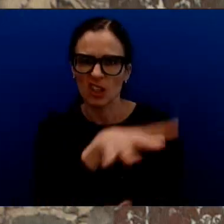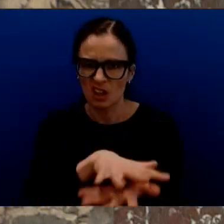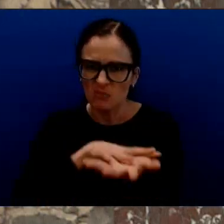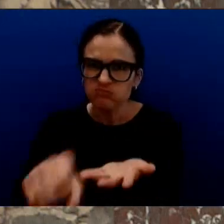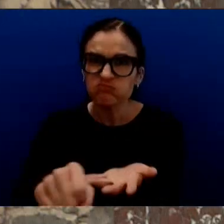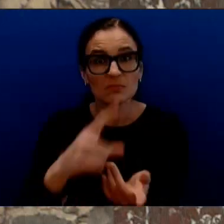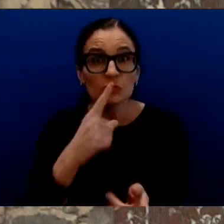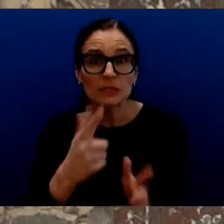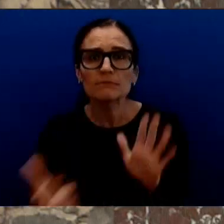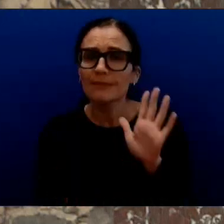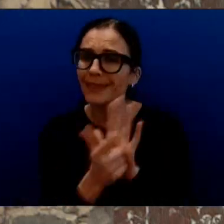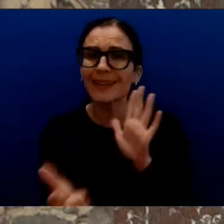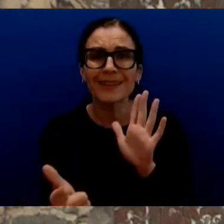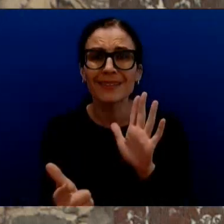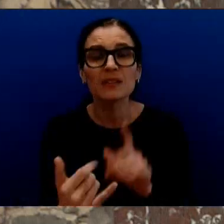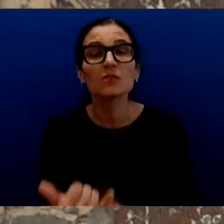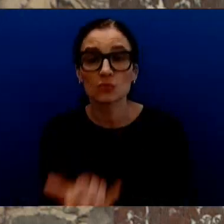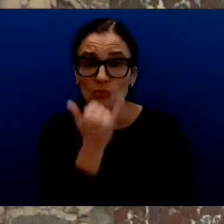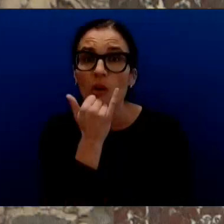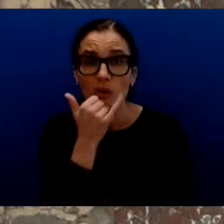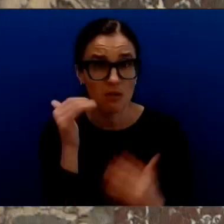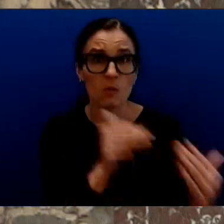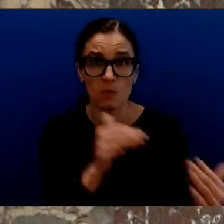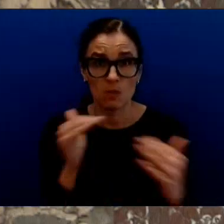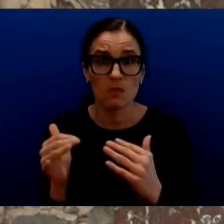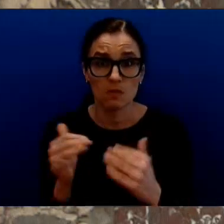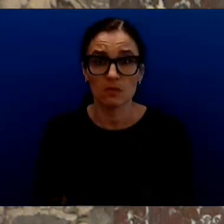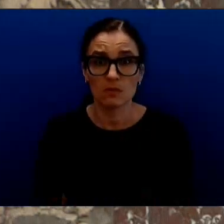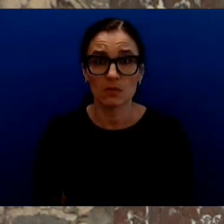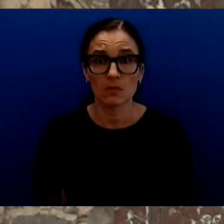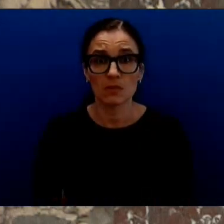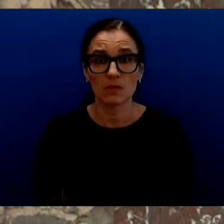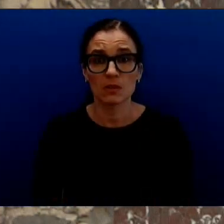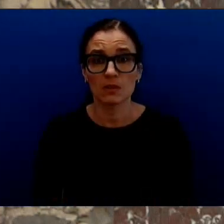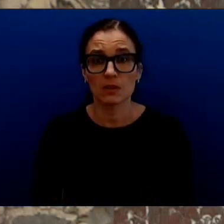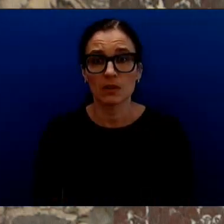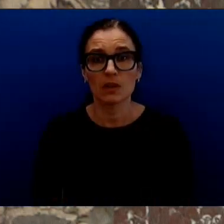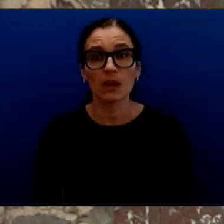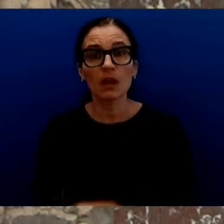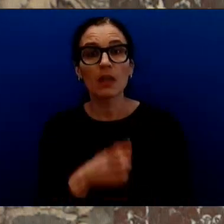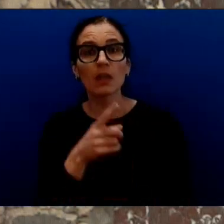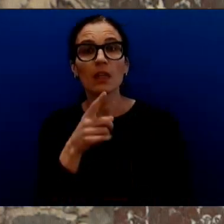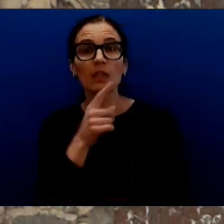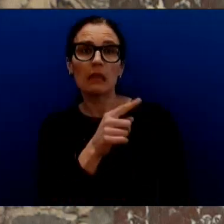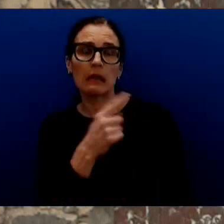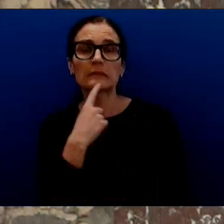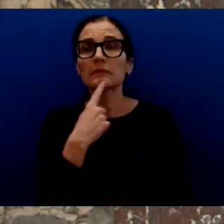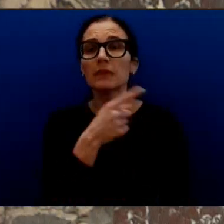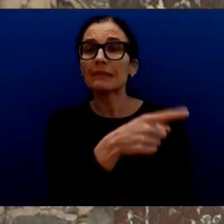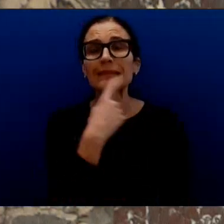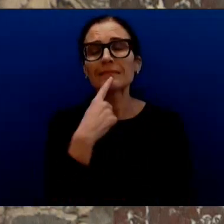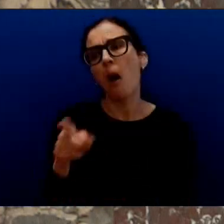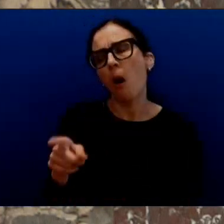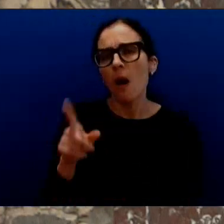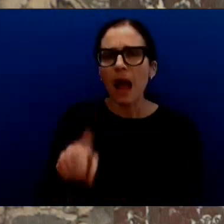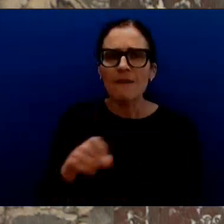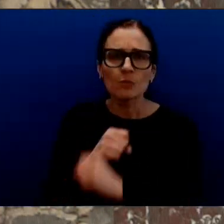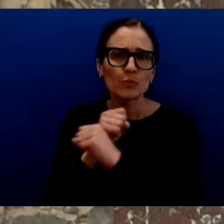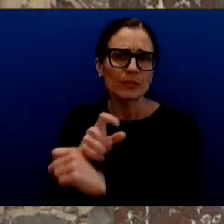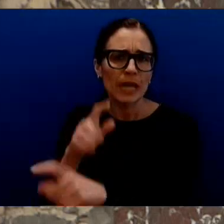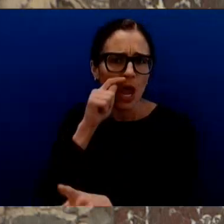pretext for the invasion was that the Ukrainians needed security. What they needed security from was clearly the threat from